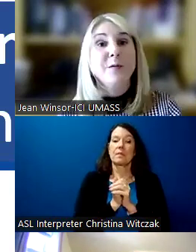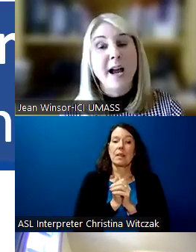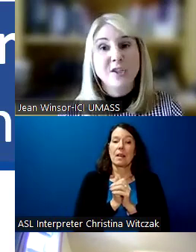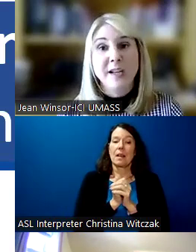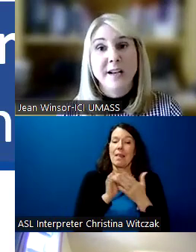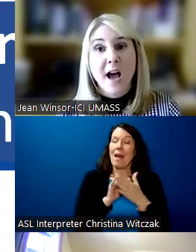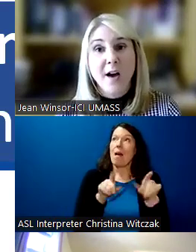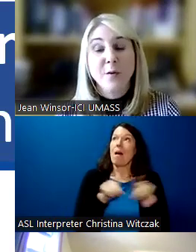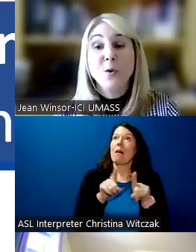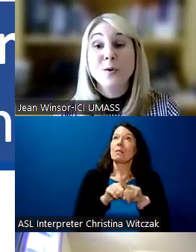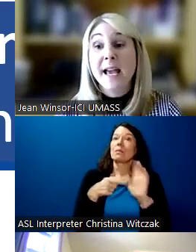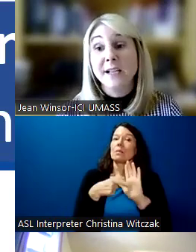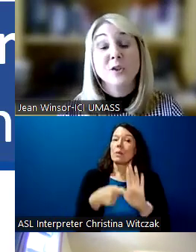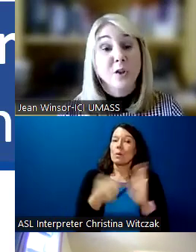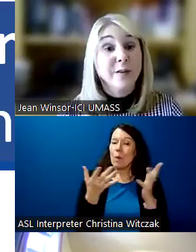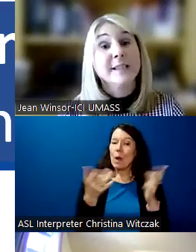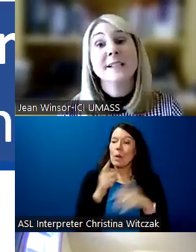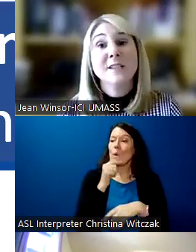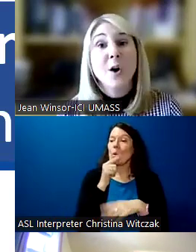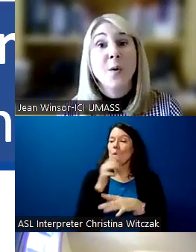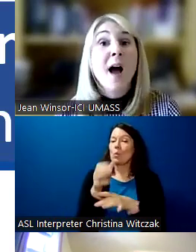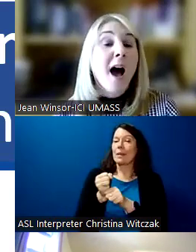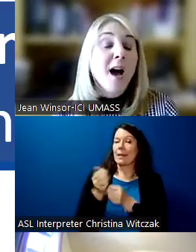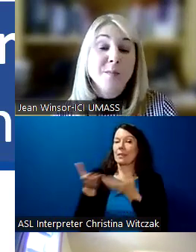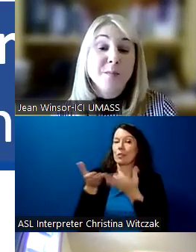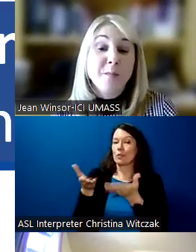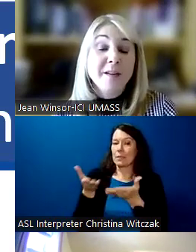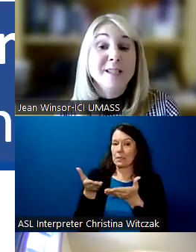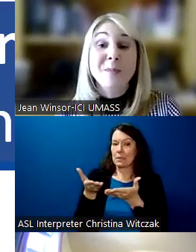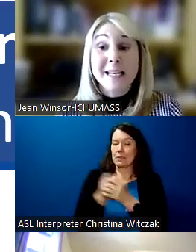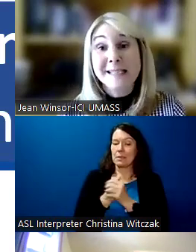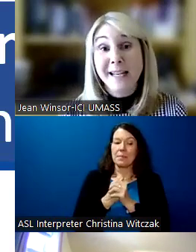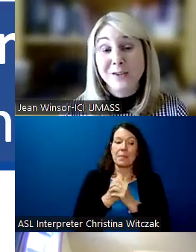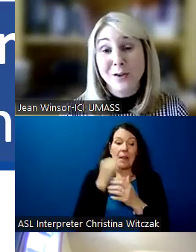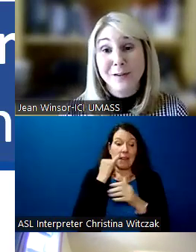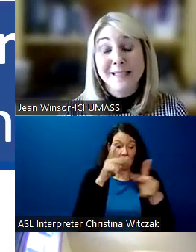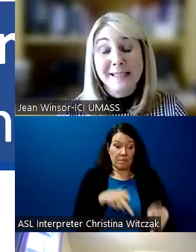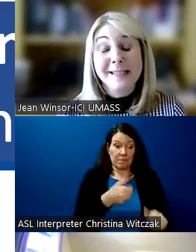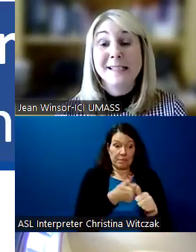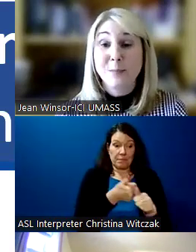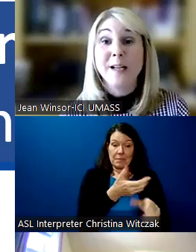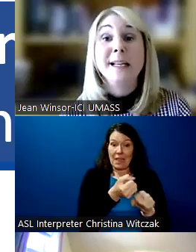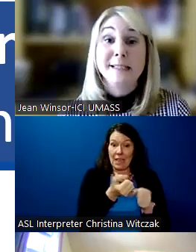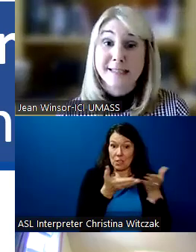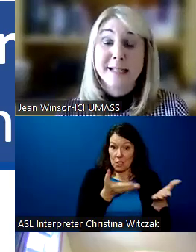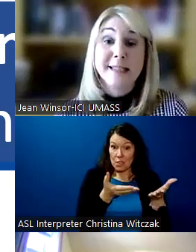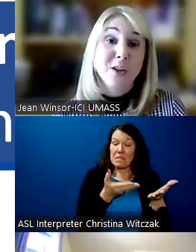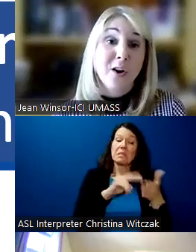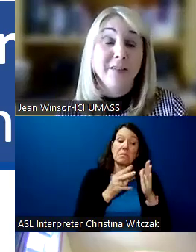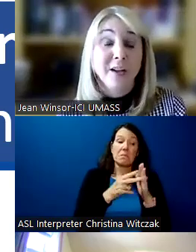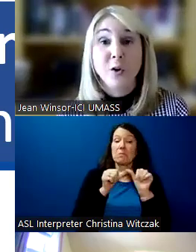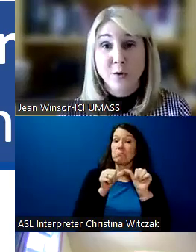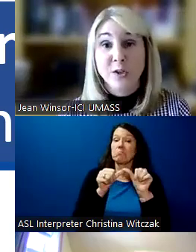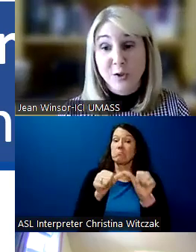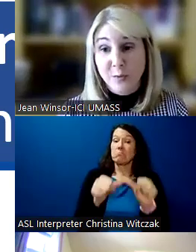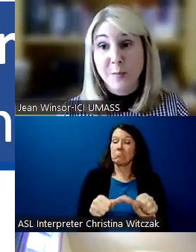a reflection of who's getting services. So if somebody is getting a service, at least it's pretty consistent that they're